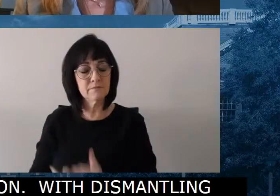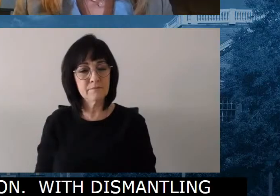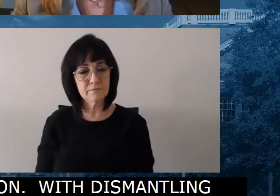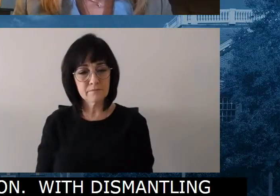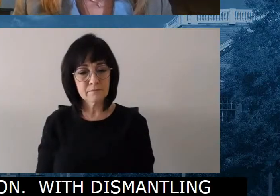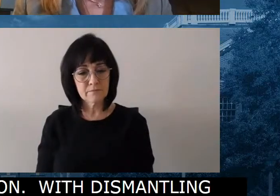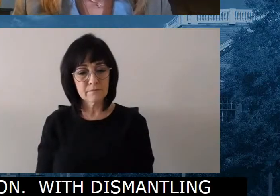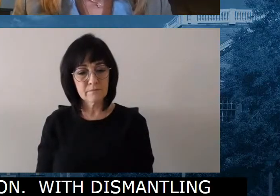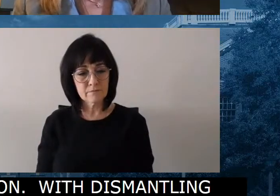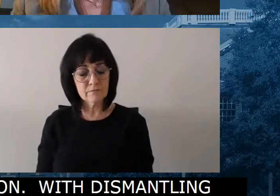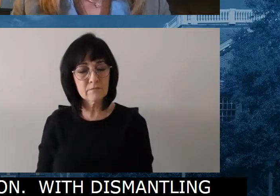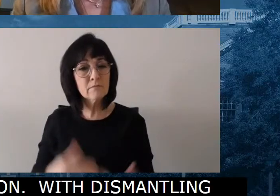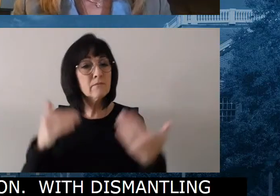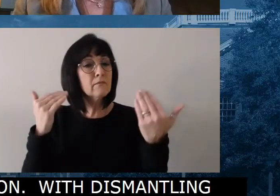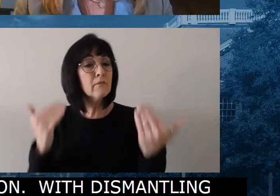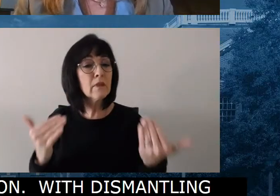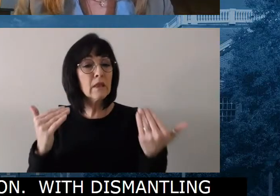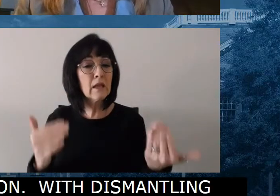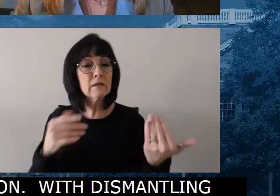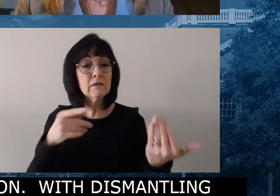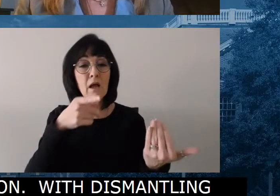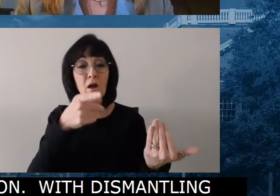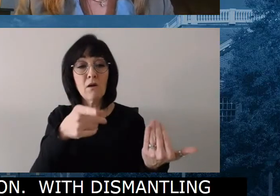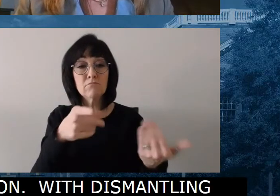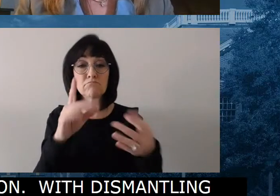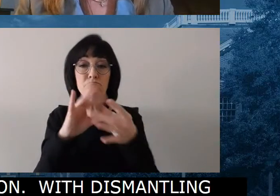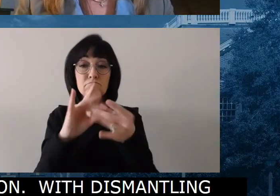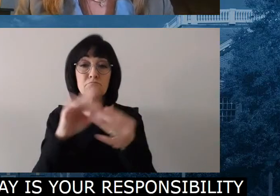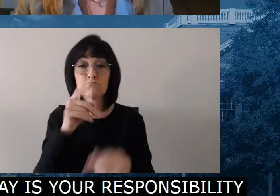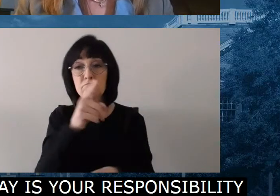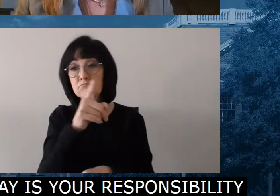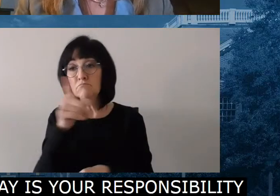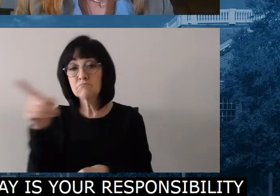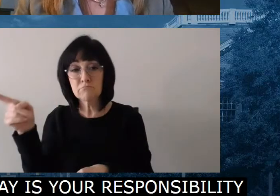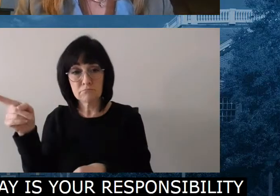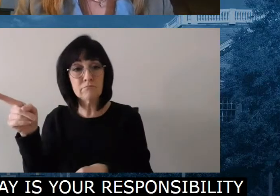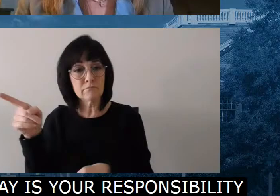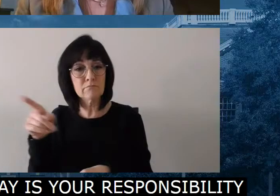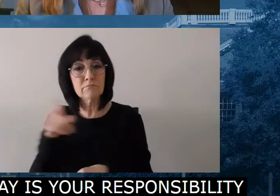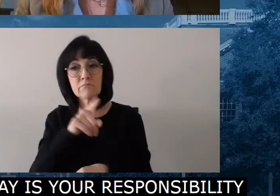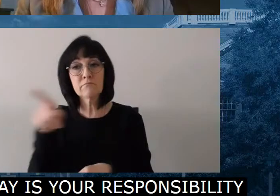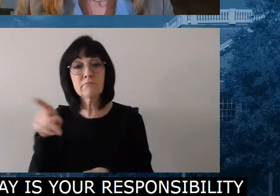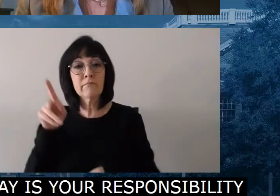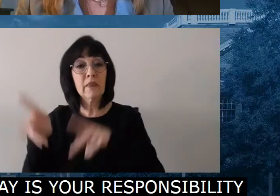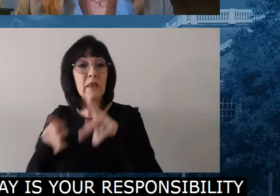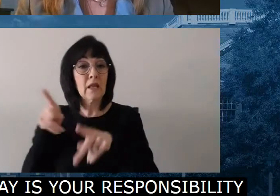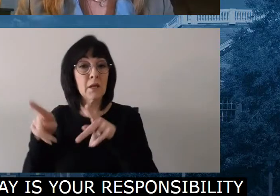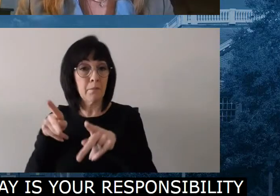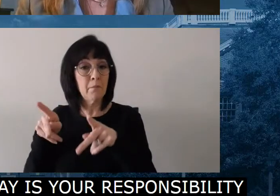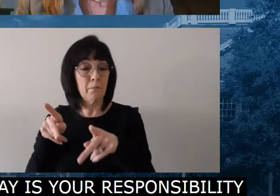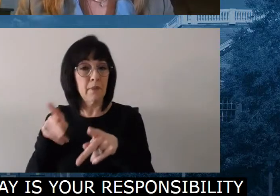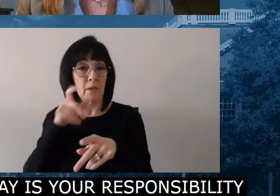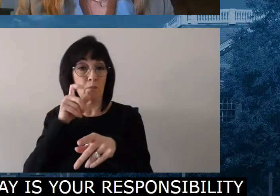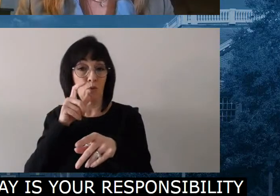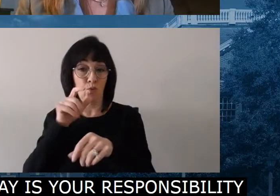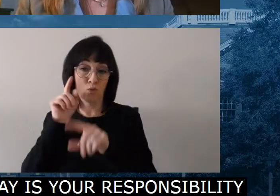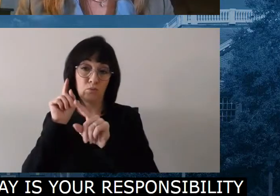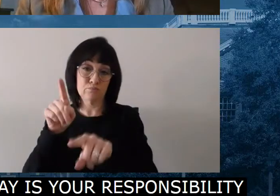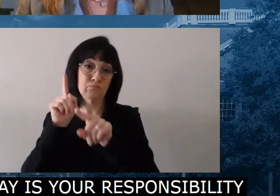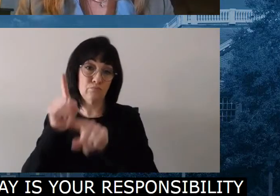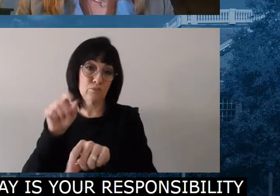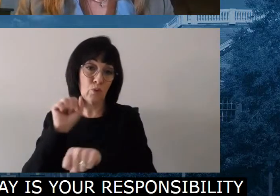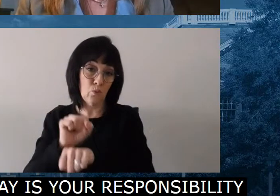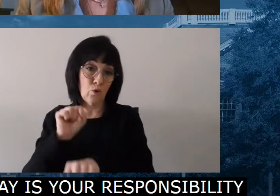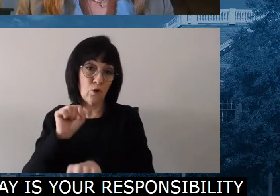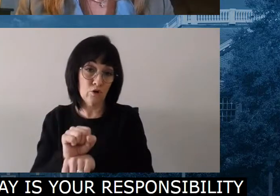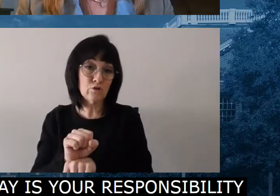to those essential workers in phase 1C that have worked to keep the economy going in the past year? Yeah, we think we're going to be able